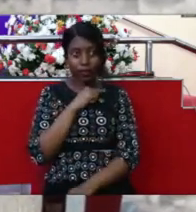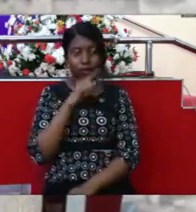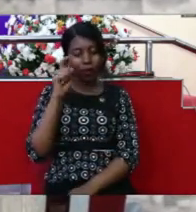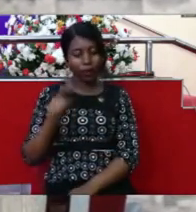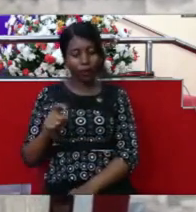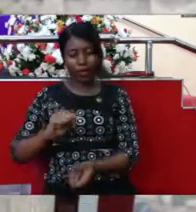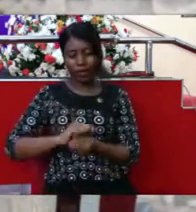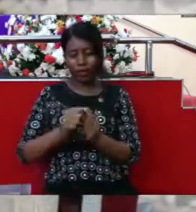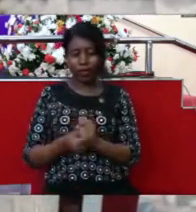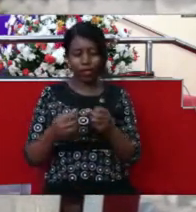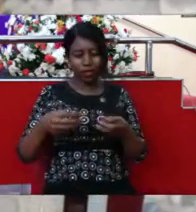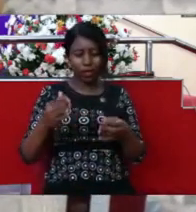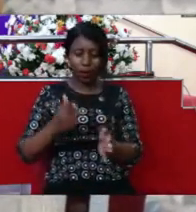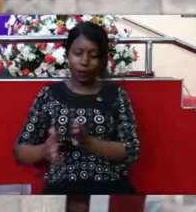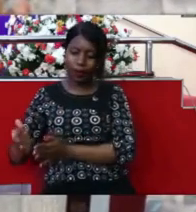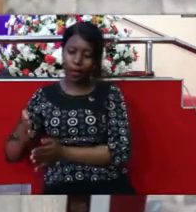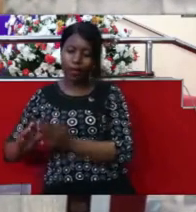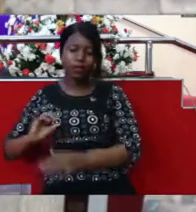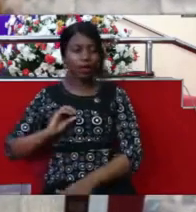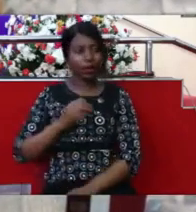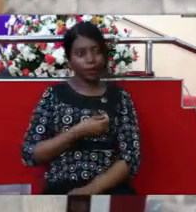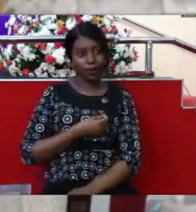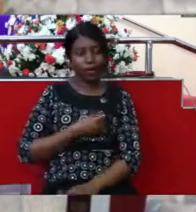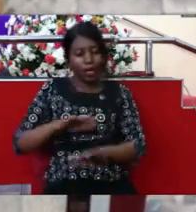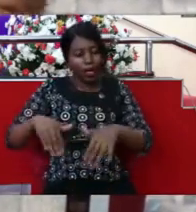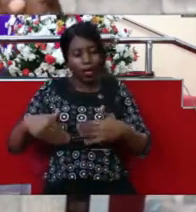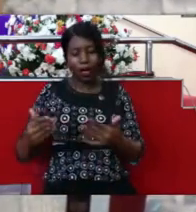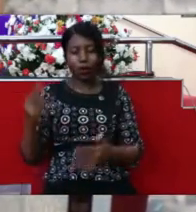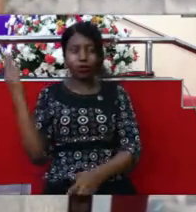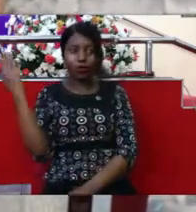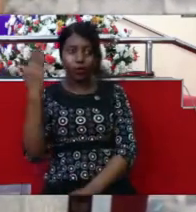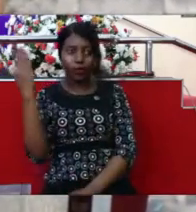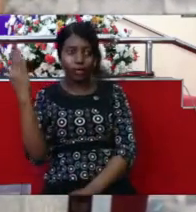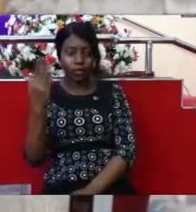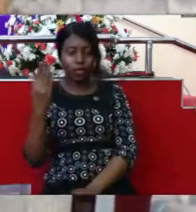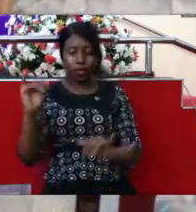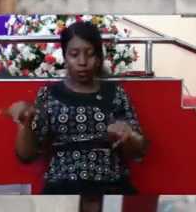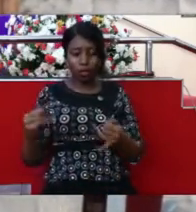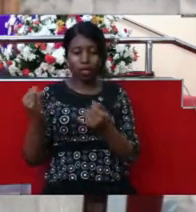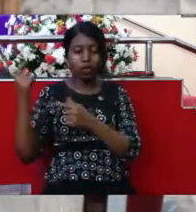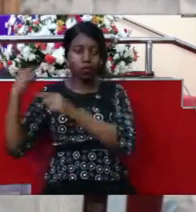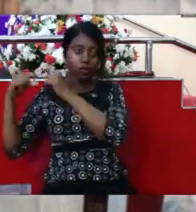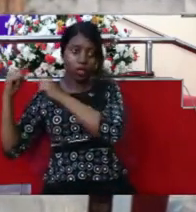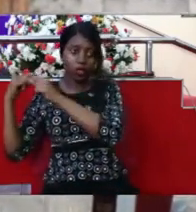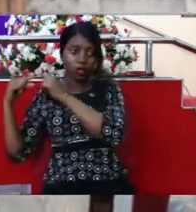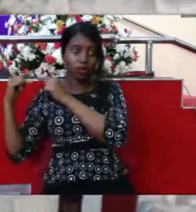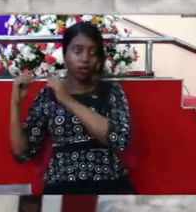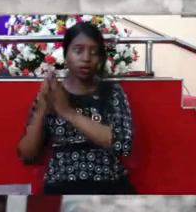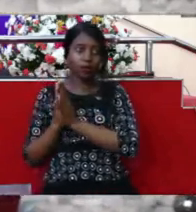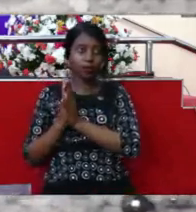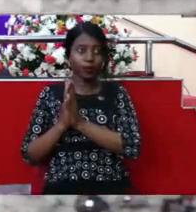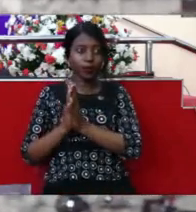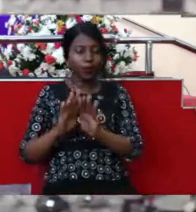strategies. Lazima tubadilishe. How are we going to reach the new generation? Tutawafikiaje kizazi kipya? How are we